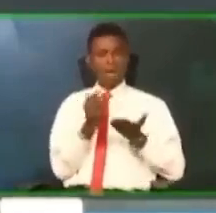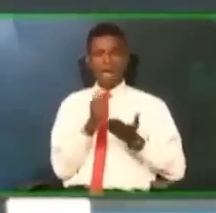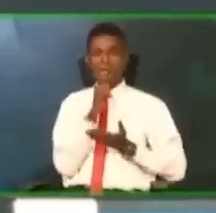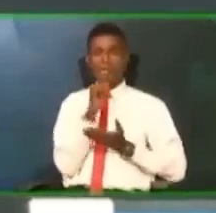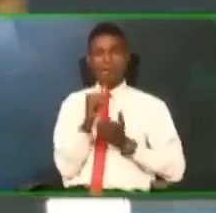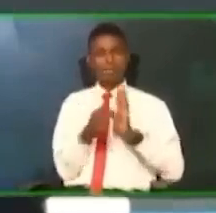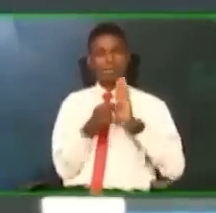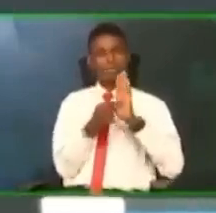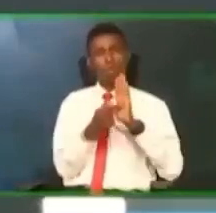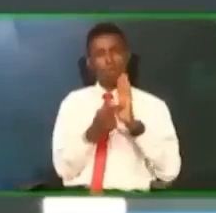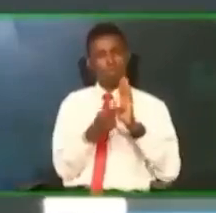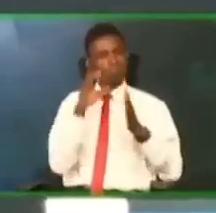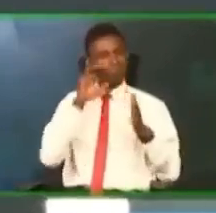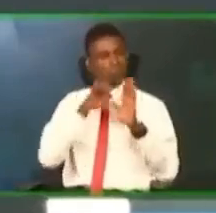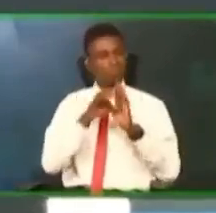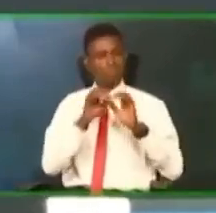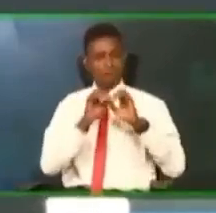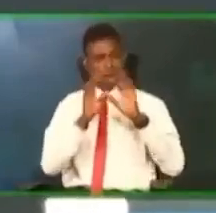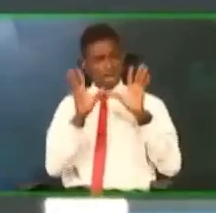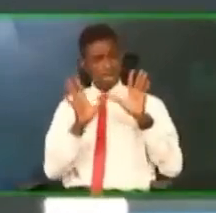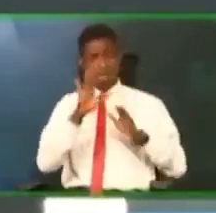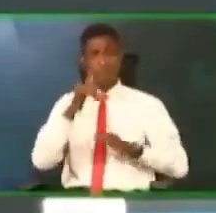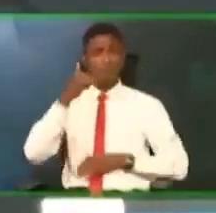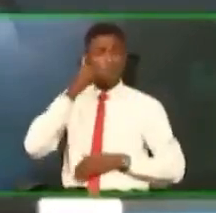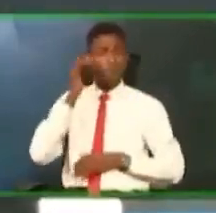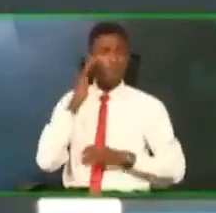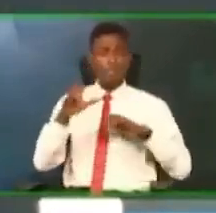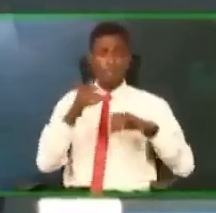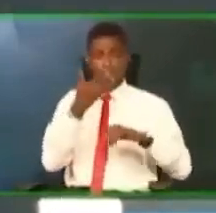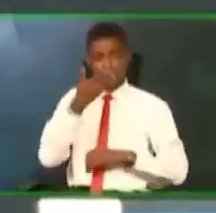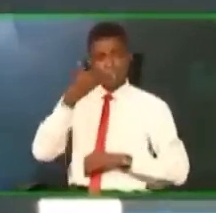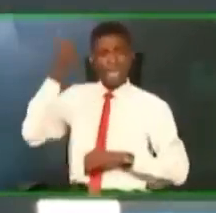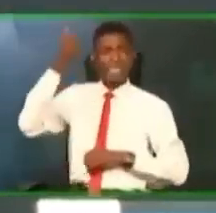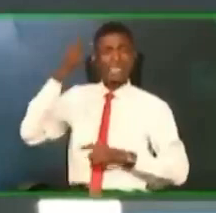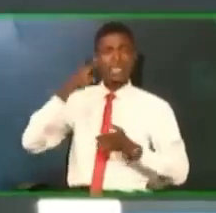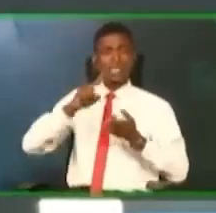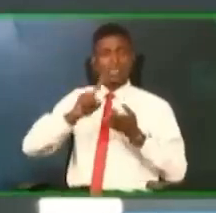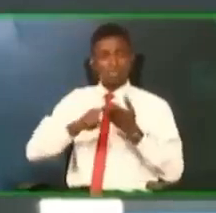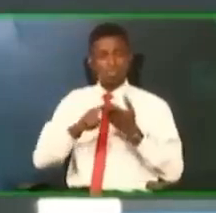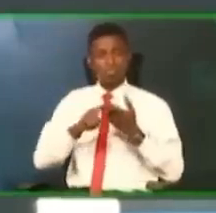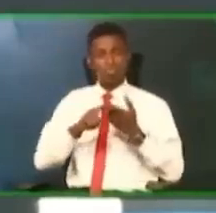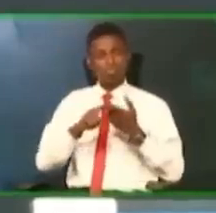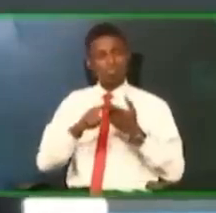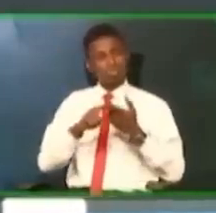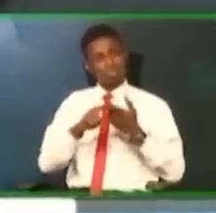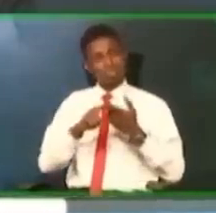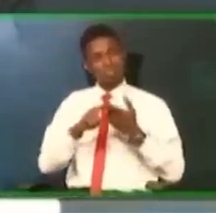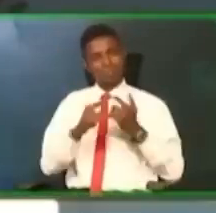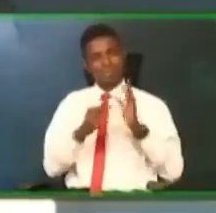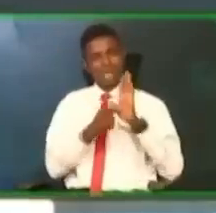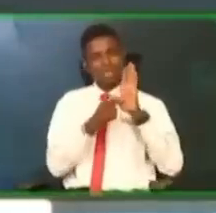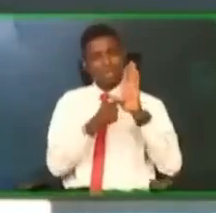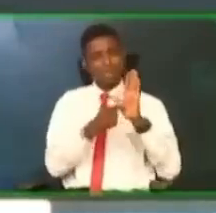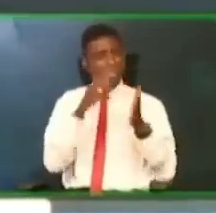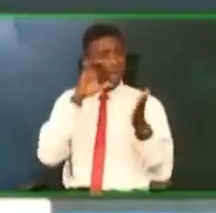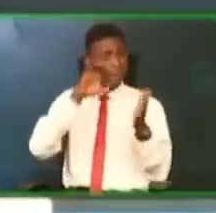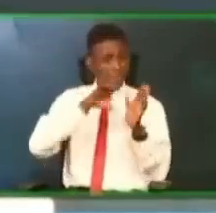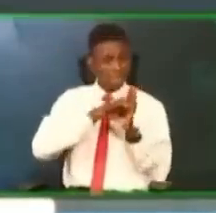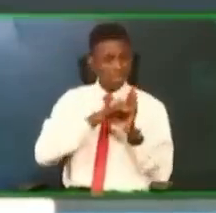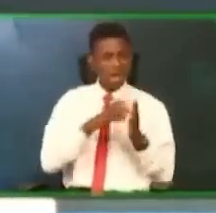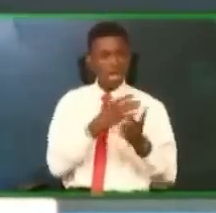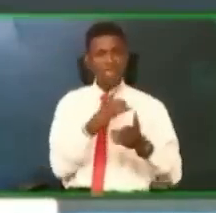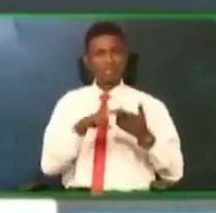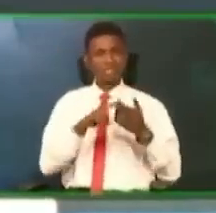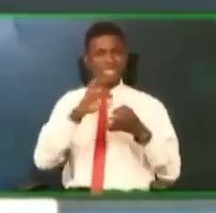The phone will do its best to use whatever tools are within its reach to interpret what it thinks I